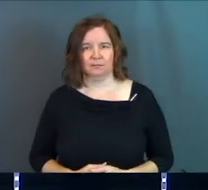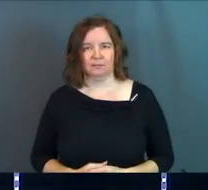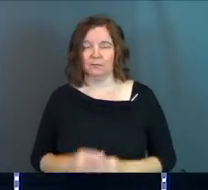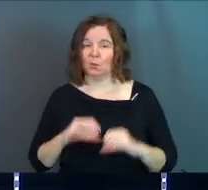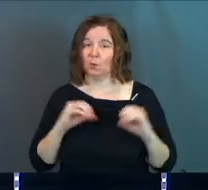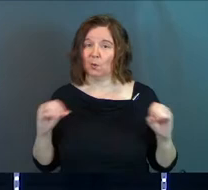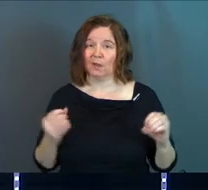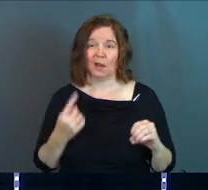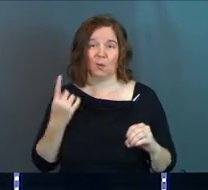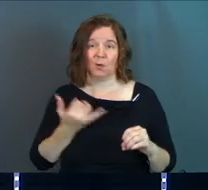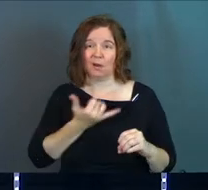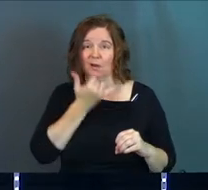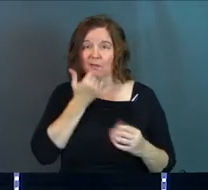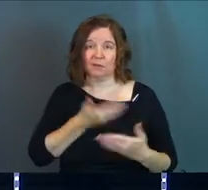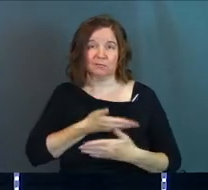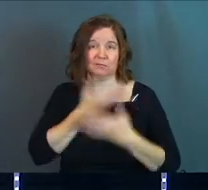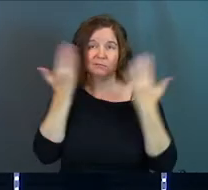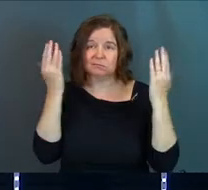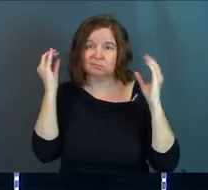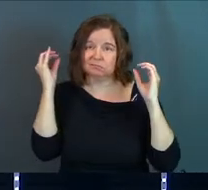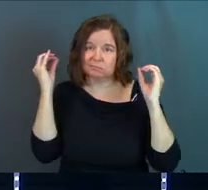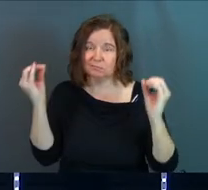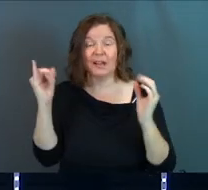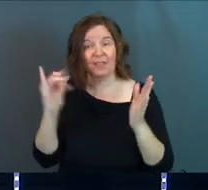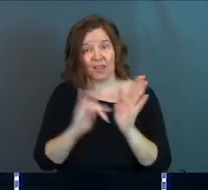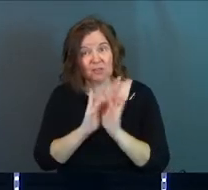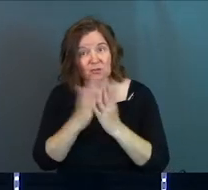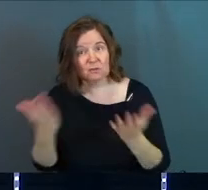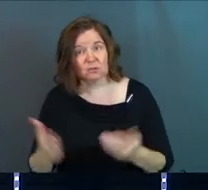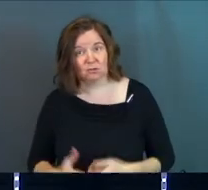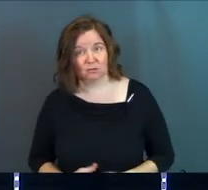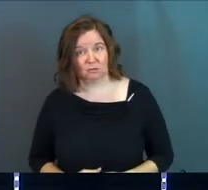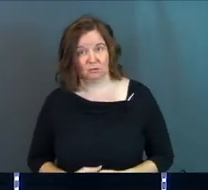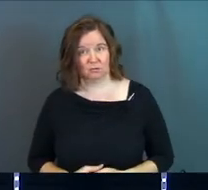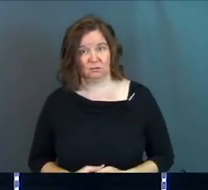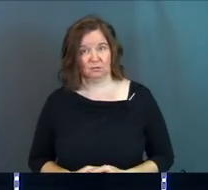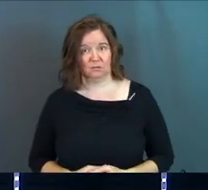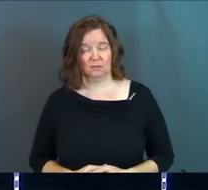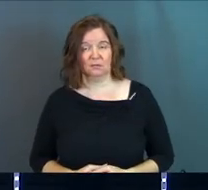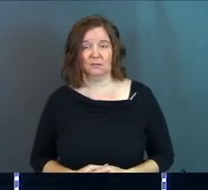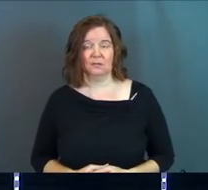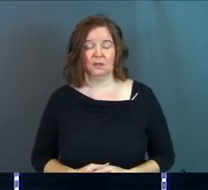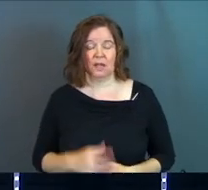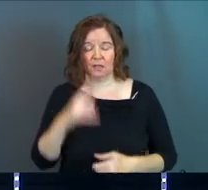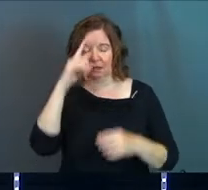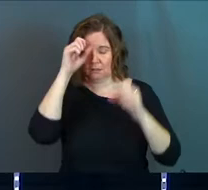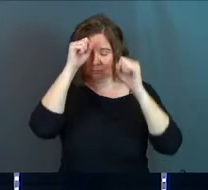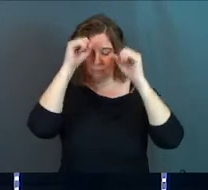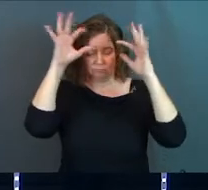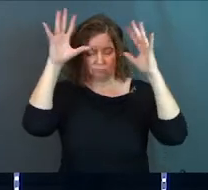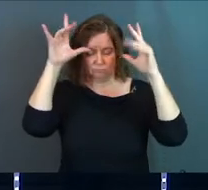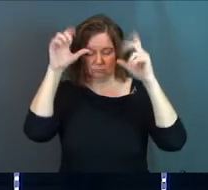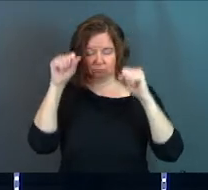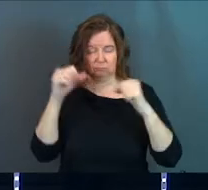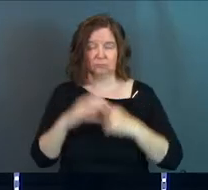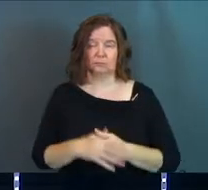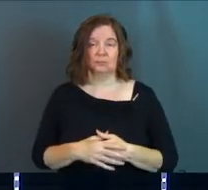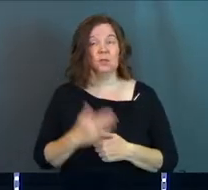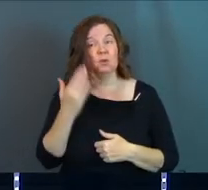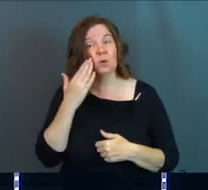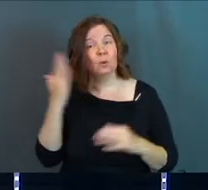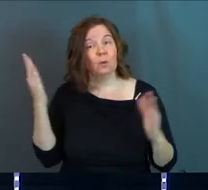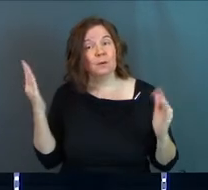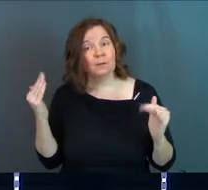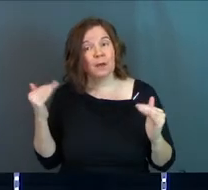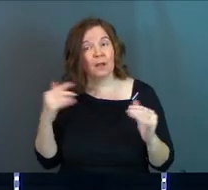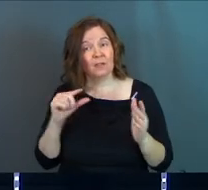Without a single fault. That's scripture. It's mind-blowing. You know what we